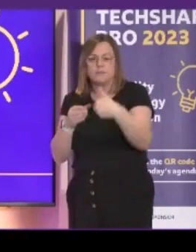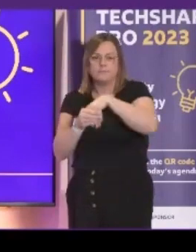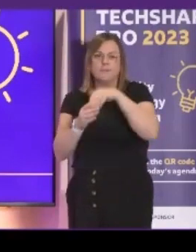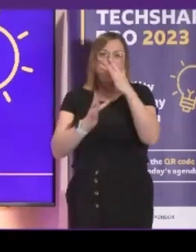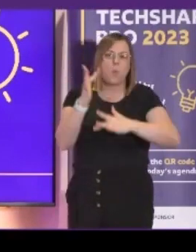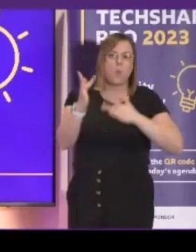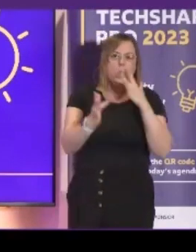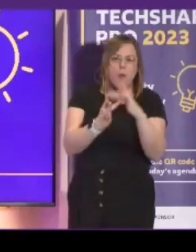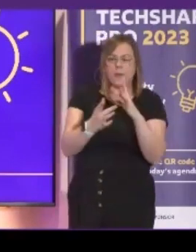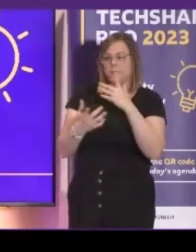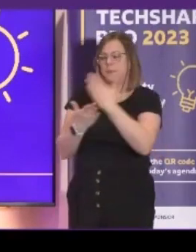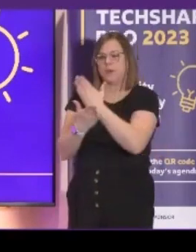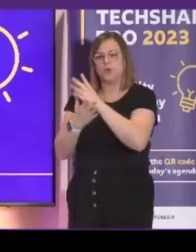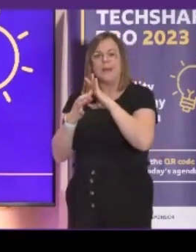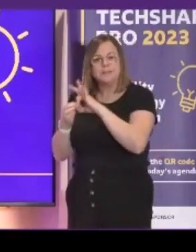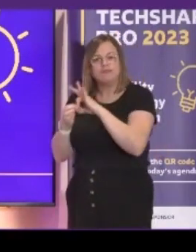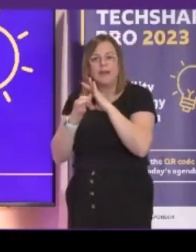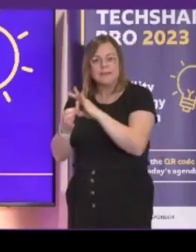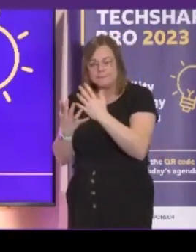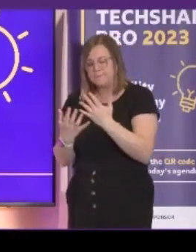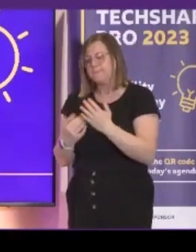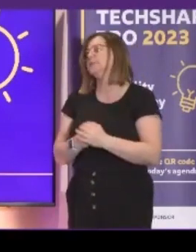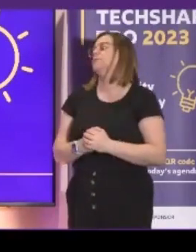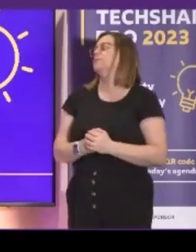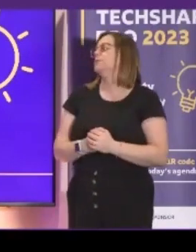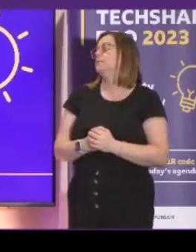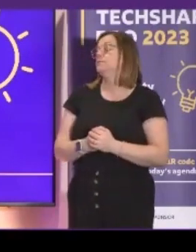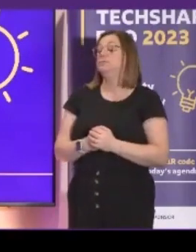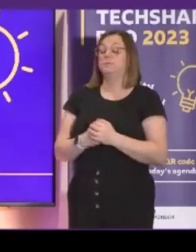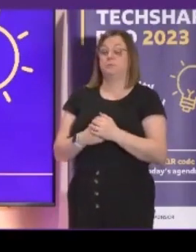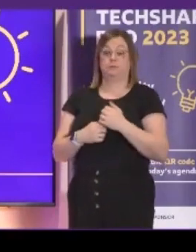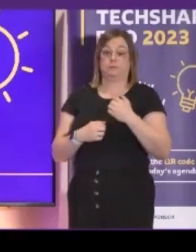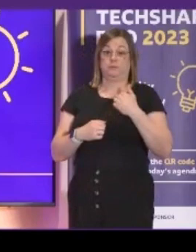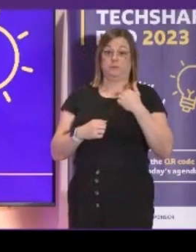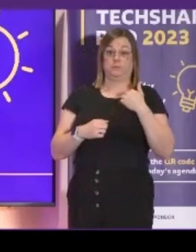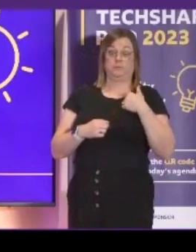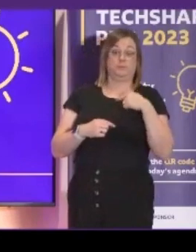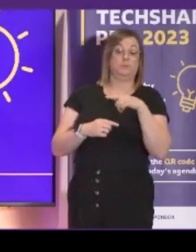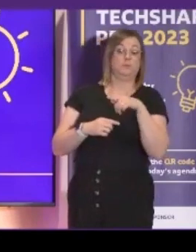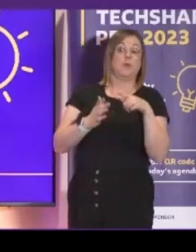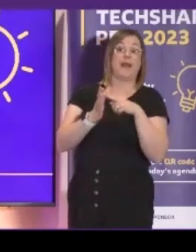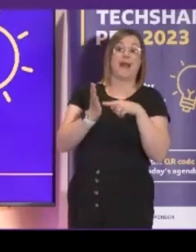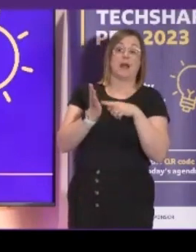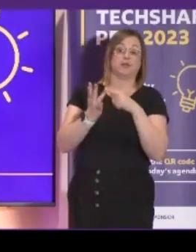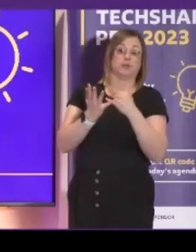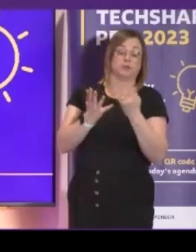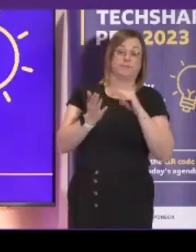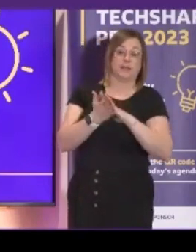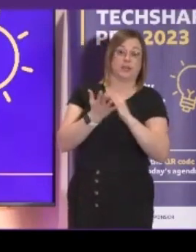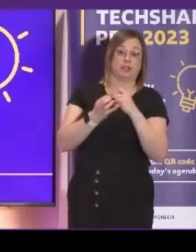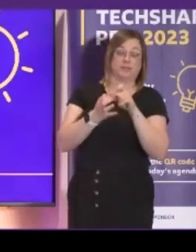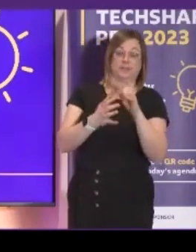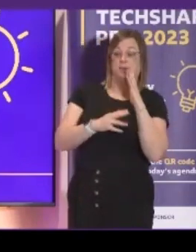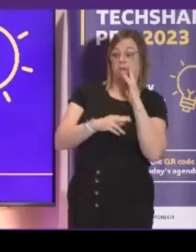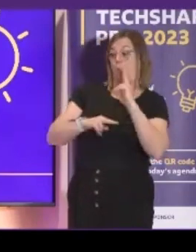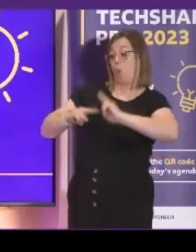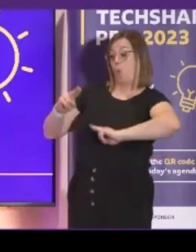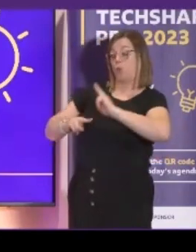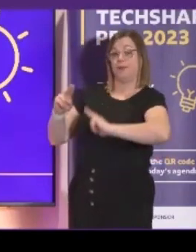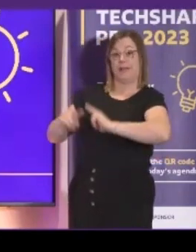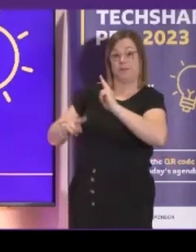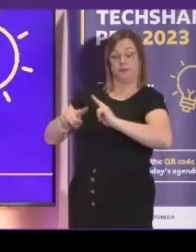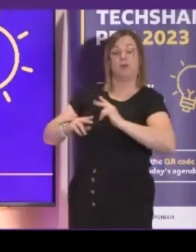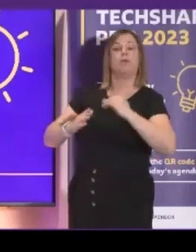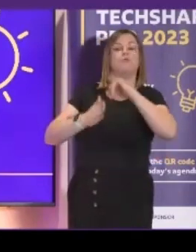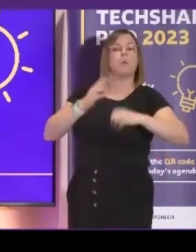design. So we had all of these audited, checked, tested, a very comprehensive report sent